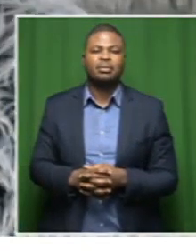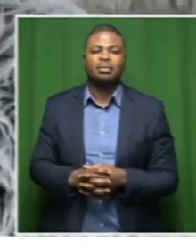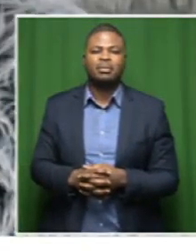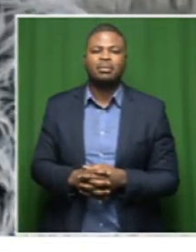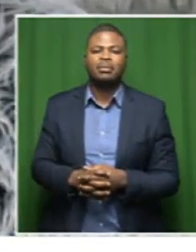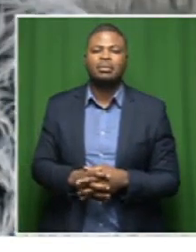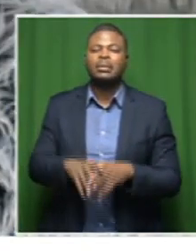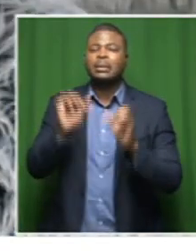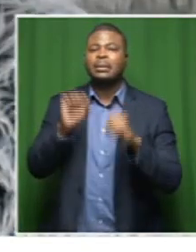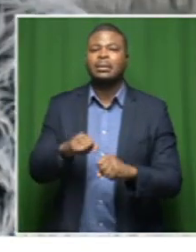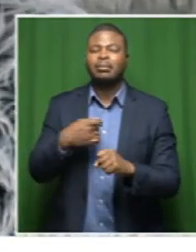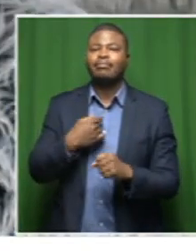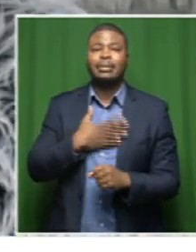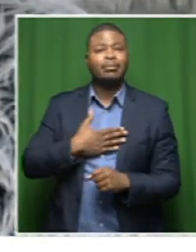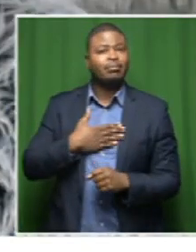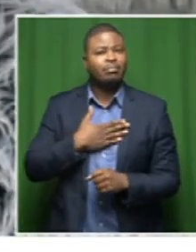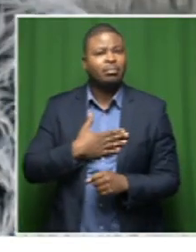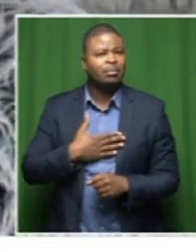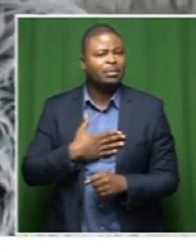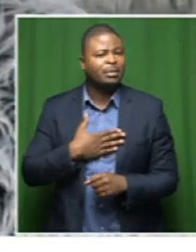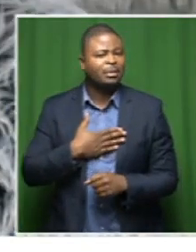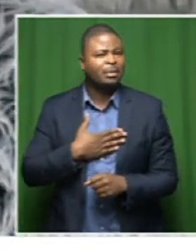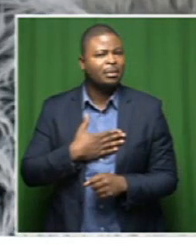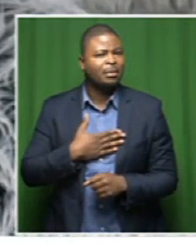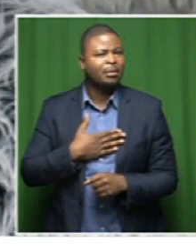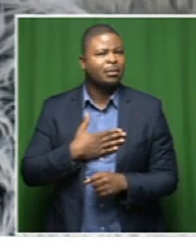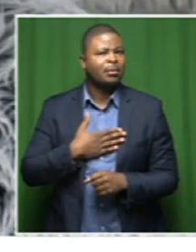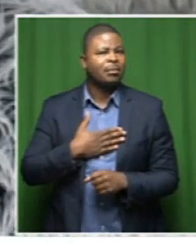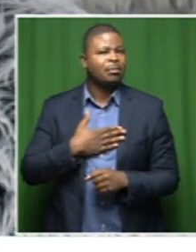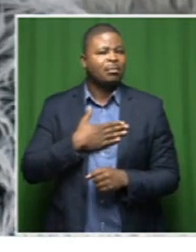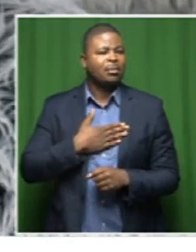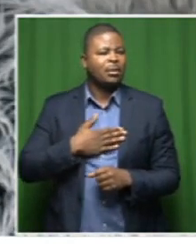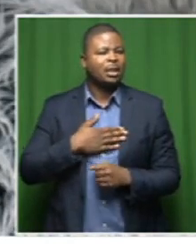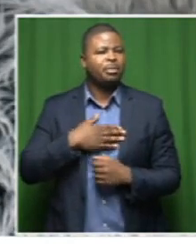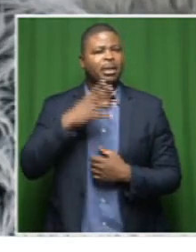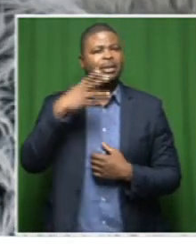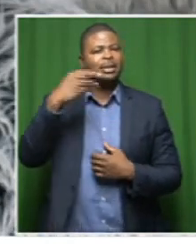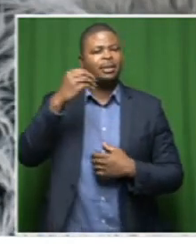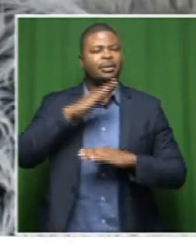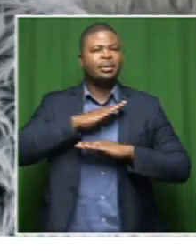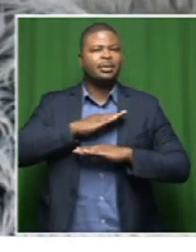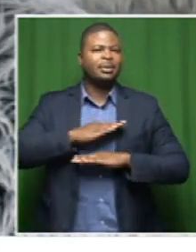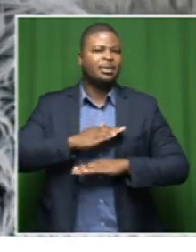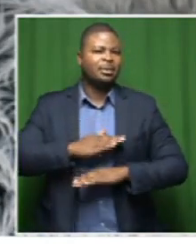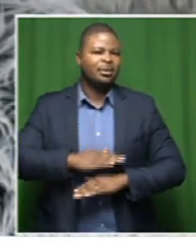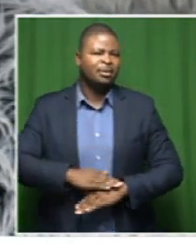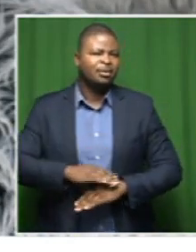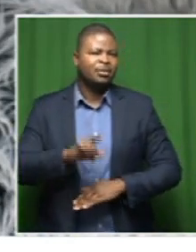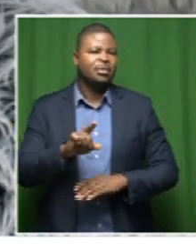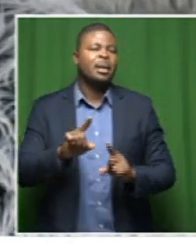I don't know even where to start, but feeling my mental state is a very difficult